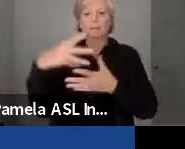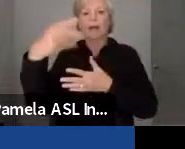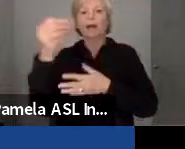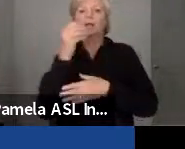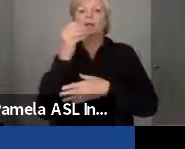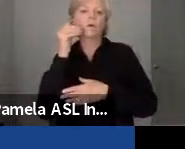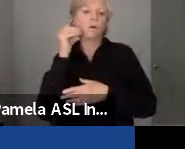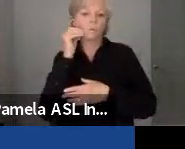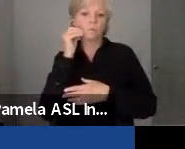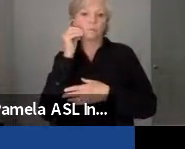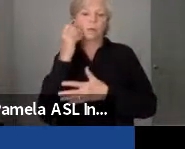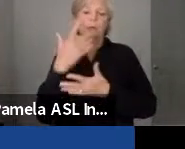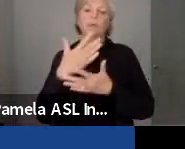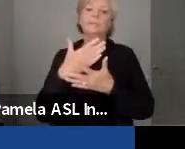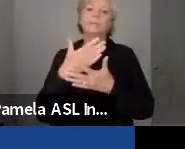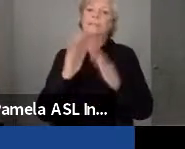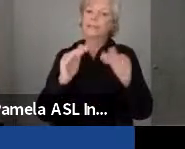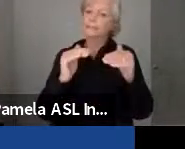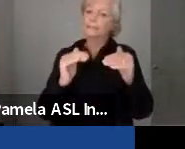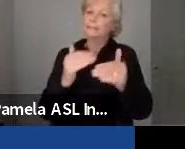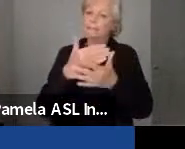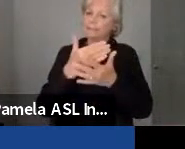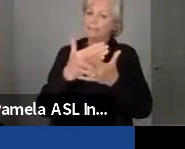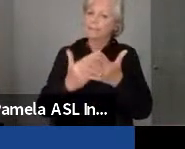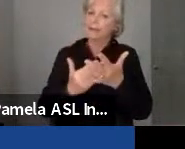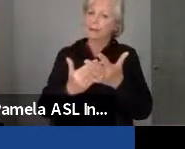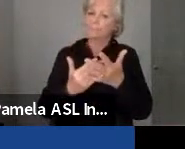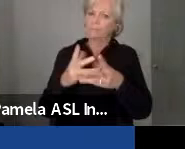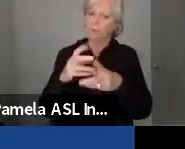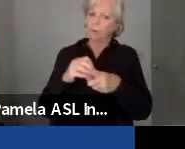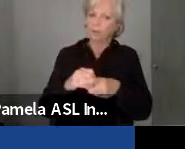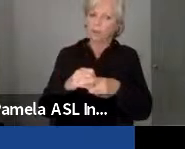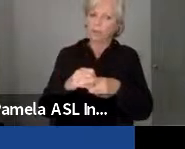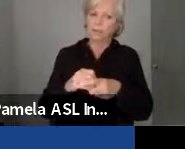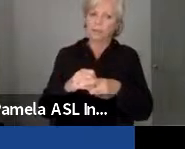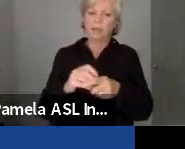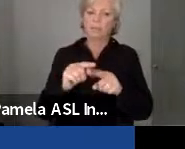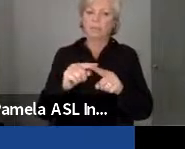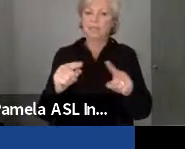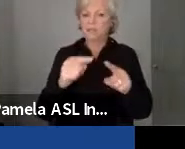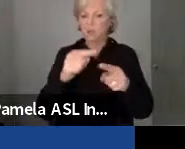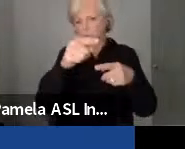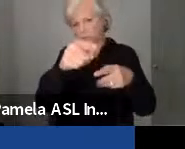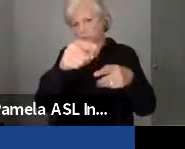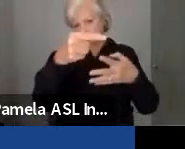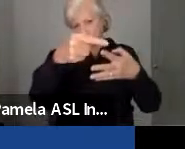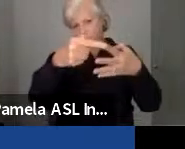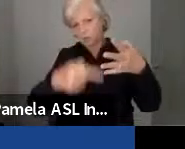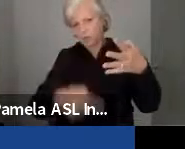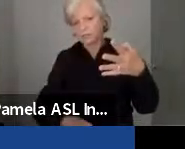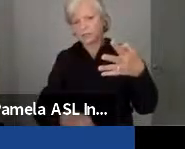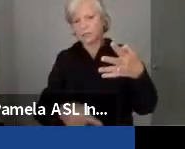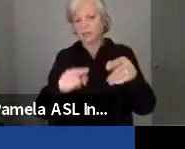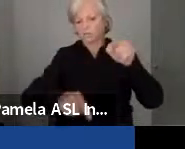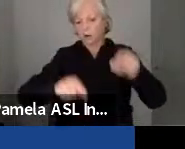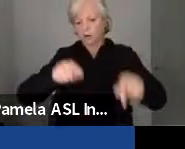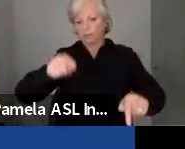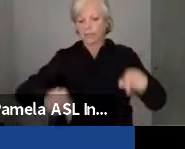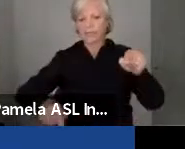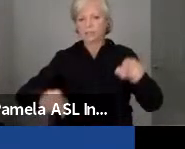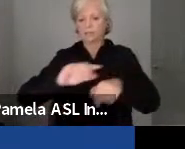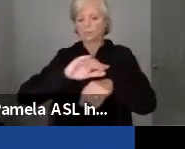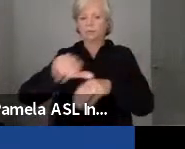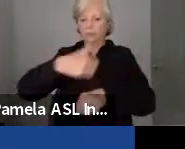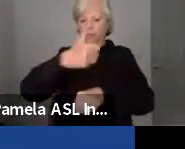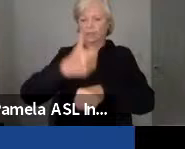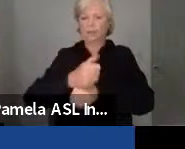some of which might be in kind. So these are all the different places where we will be placing our creative.